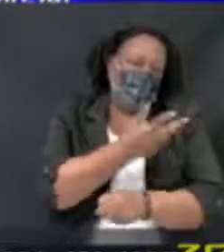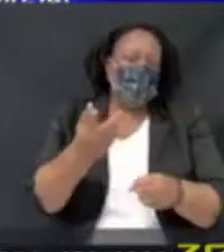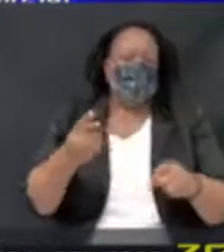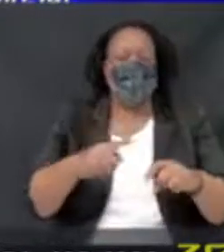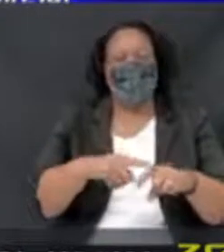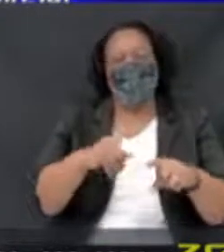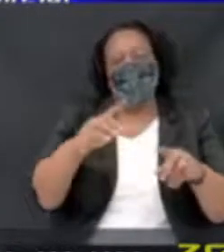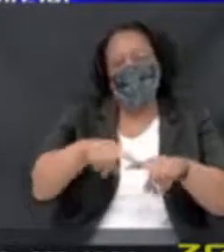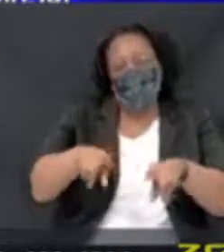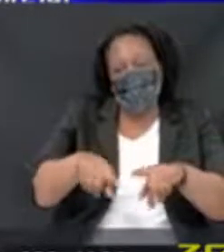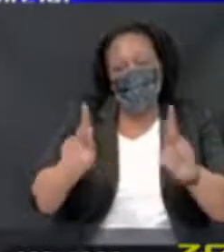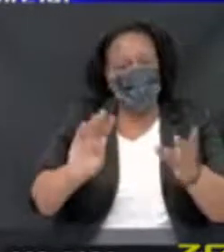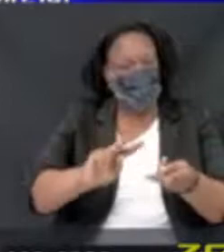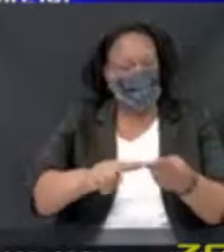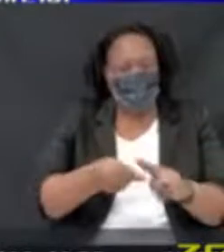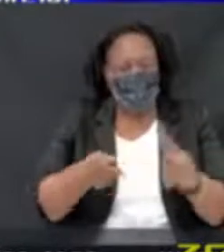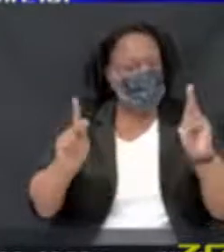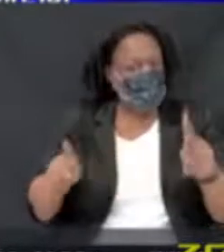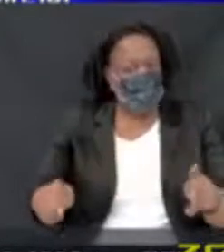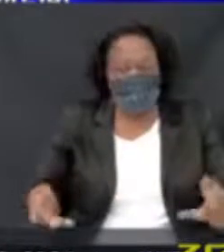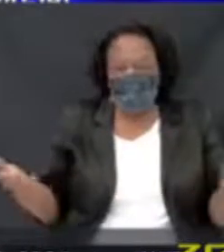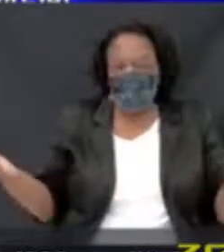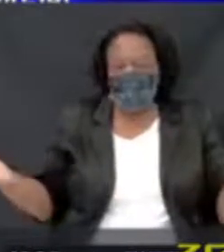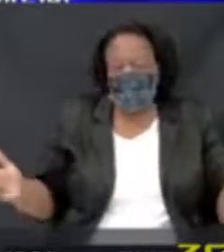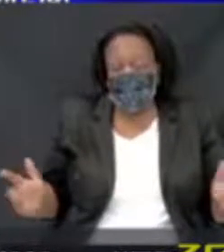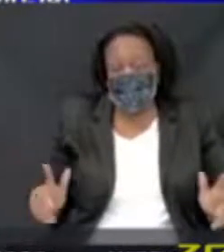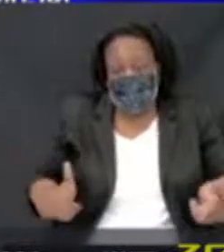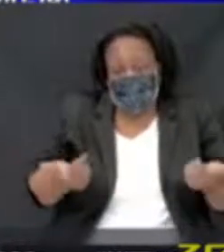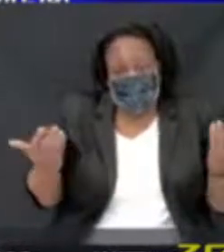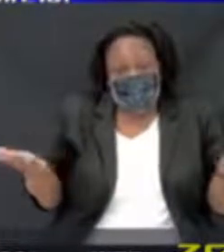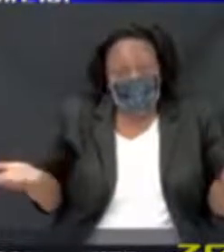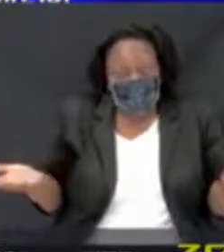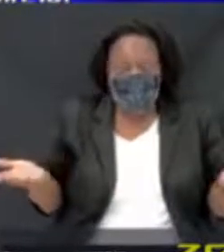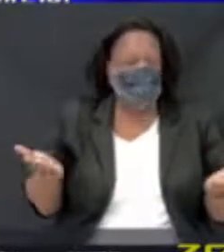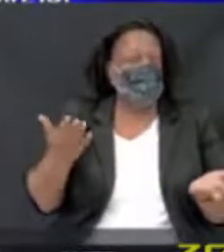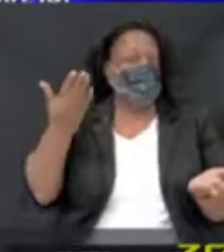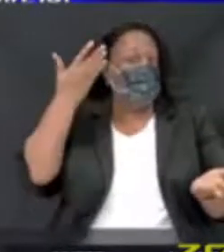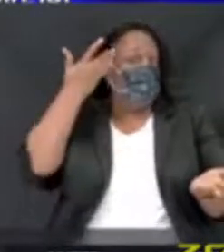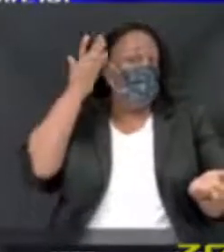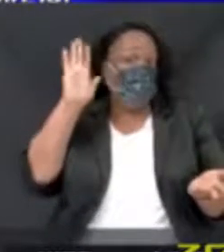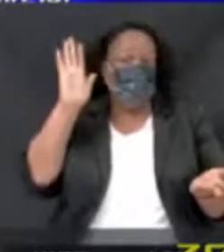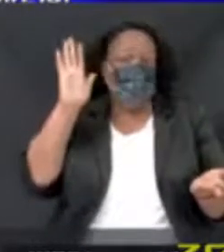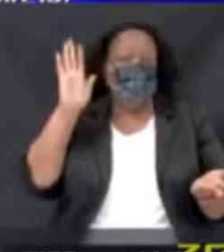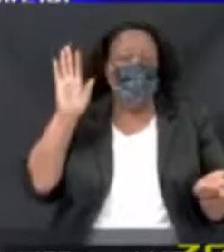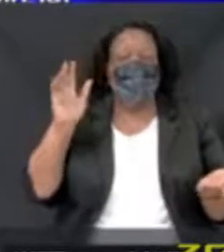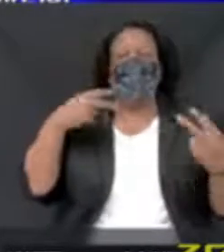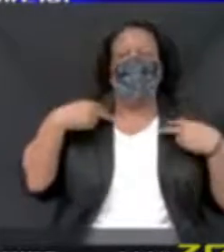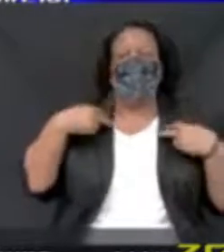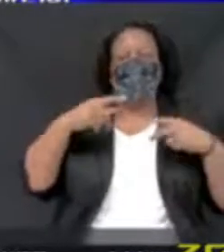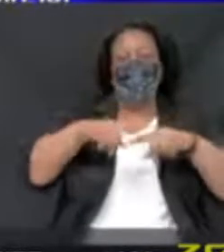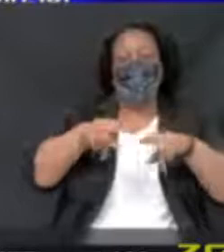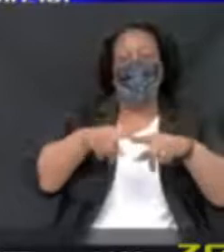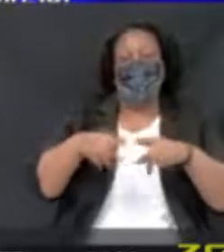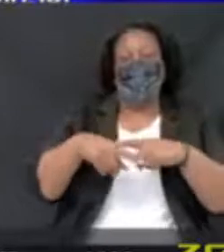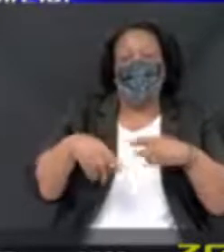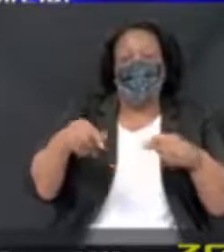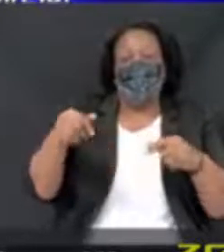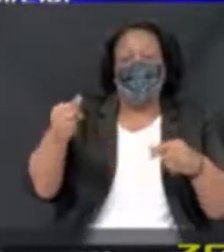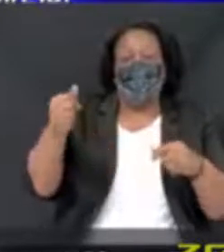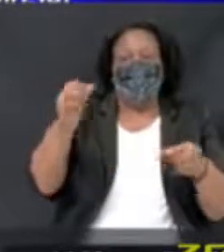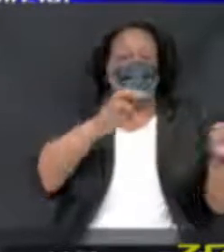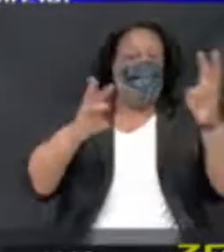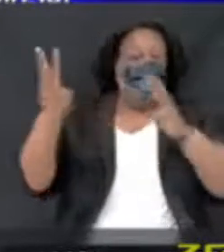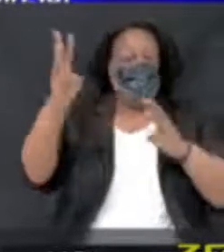size and population density, and population behavior with the seasonal changes they have there. But we can still